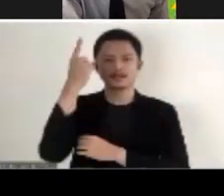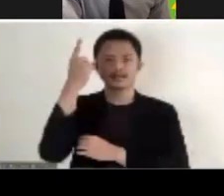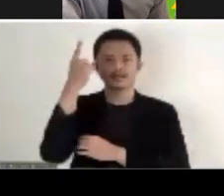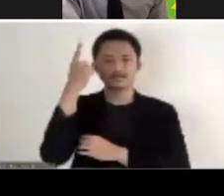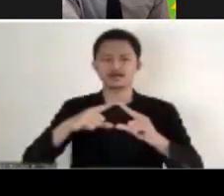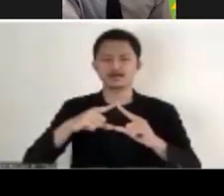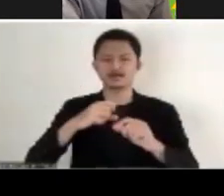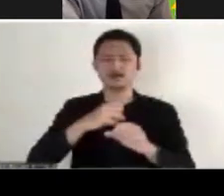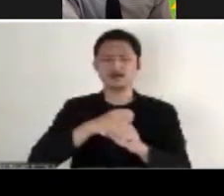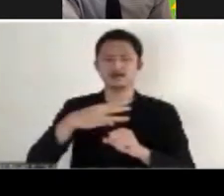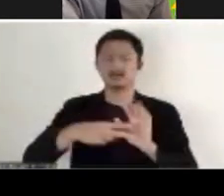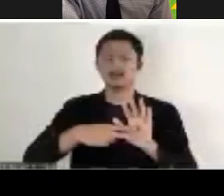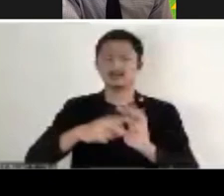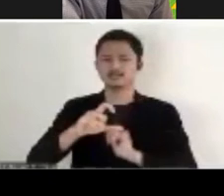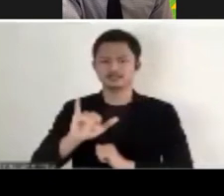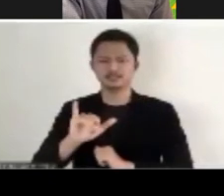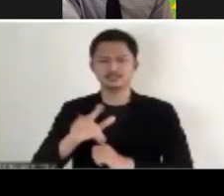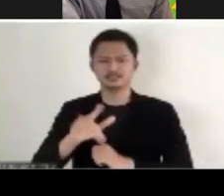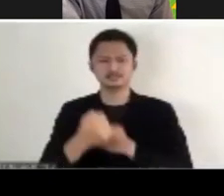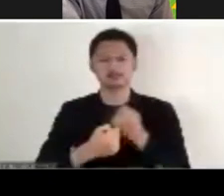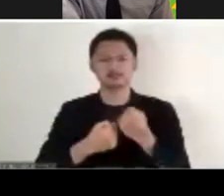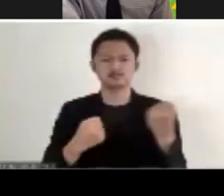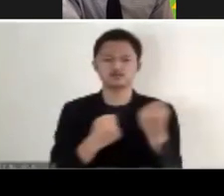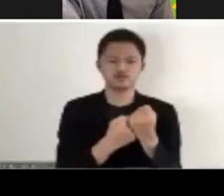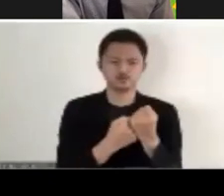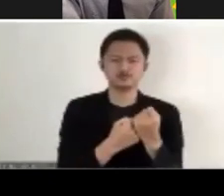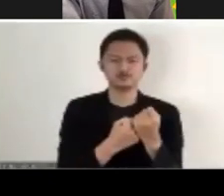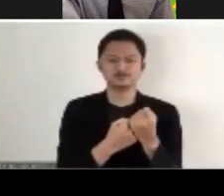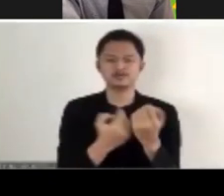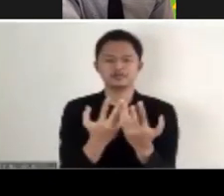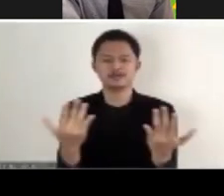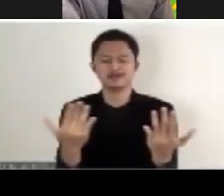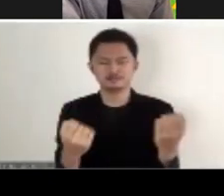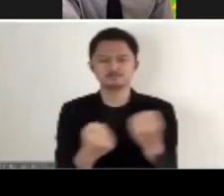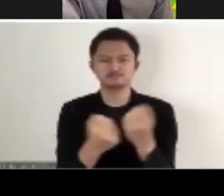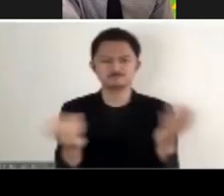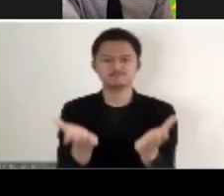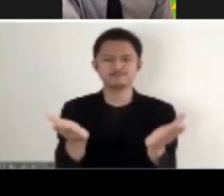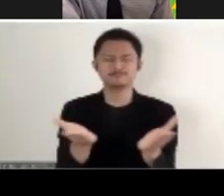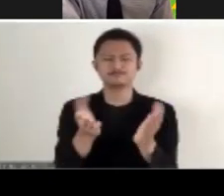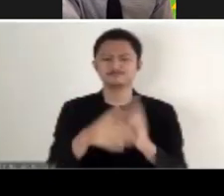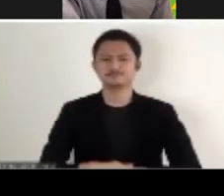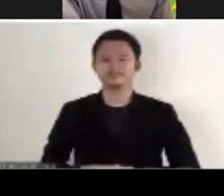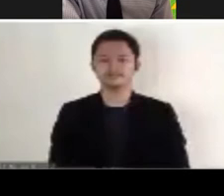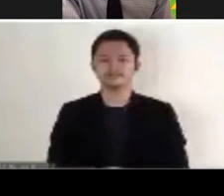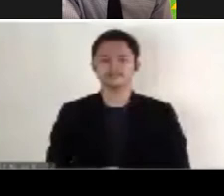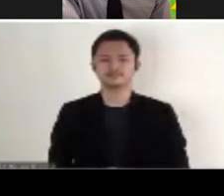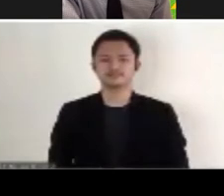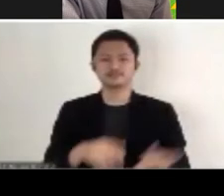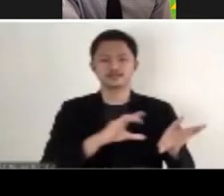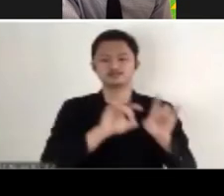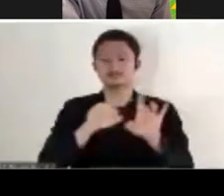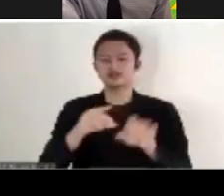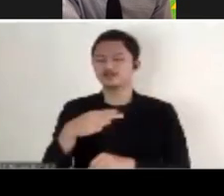threw away sciences potasium sehari-sehari Indonesia Penjaskes